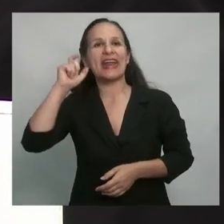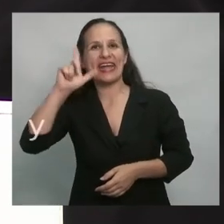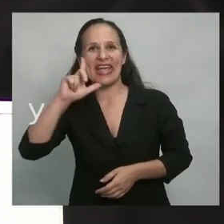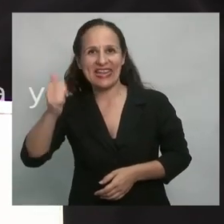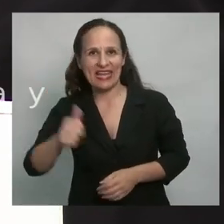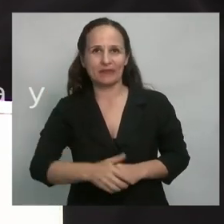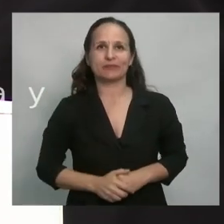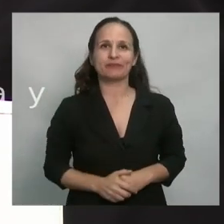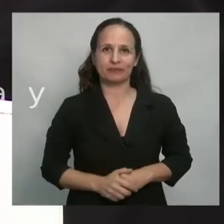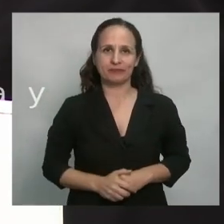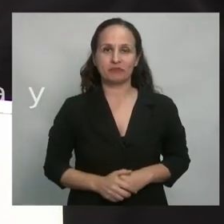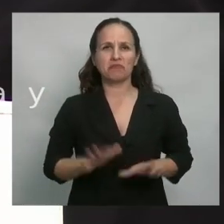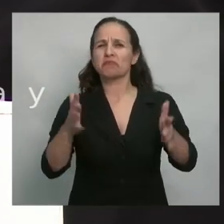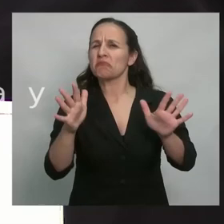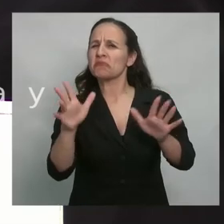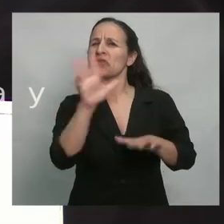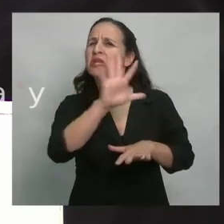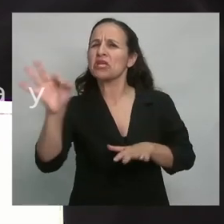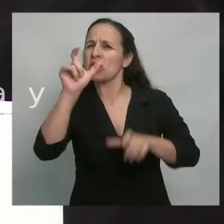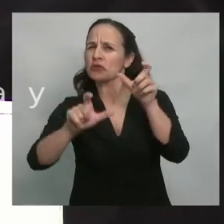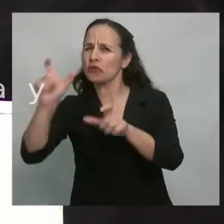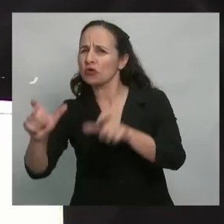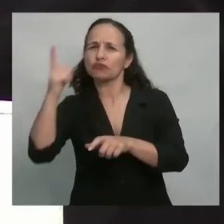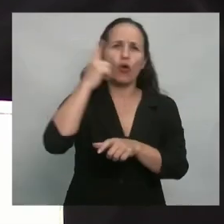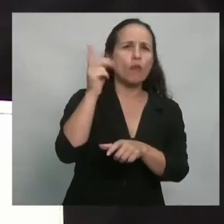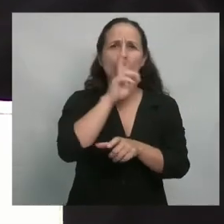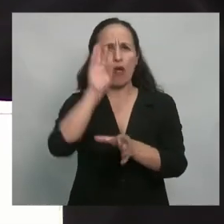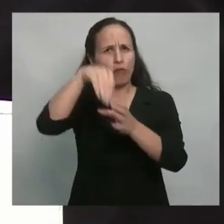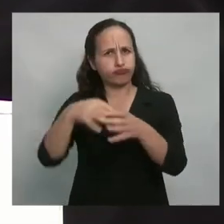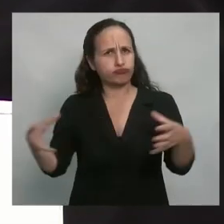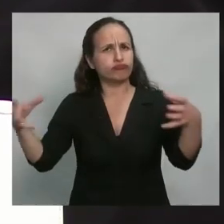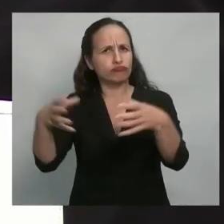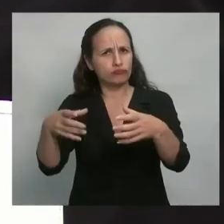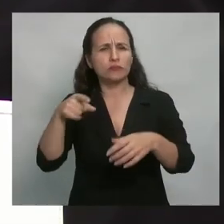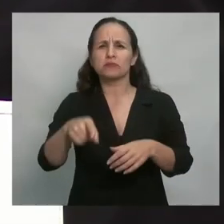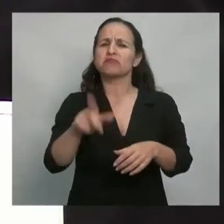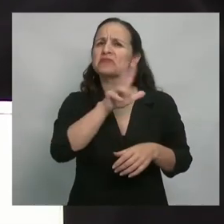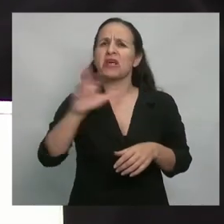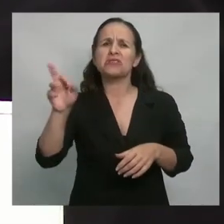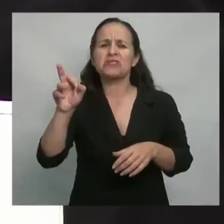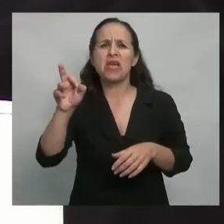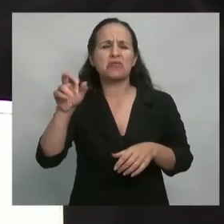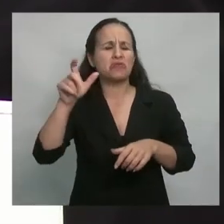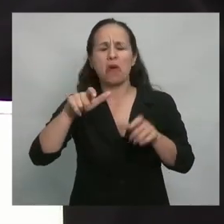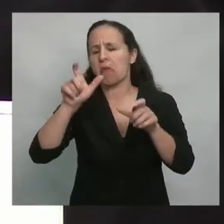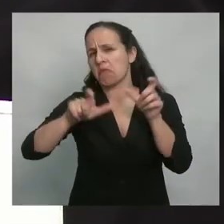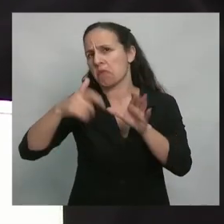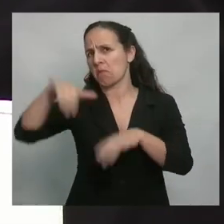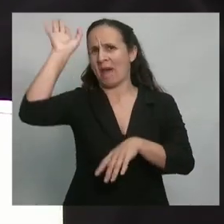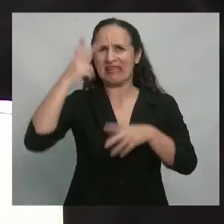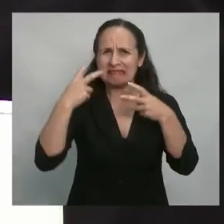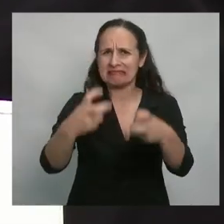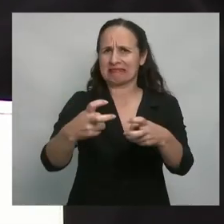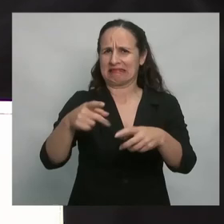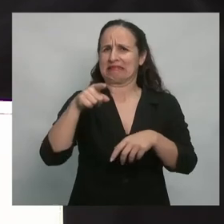women and men, and our grantees are over 300 junior and senior researchers located all over